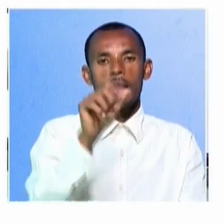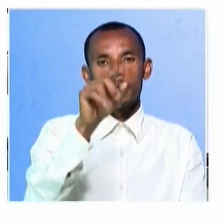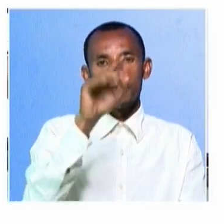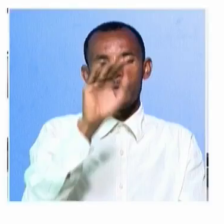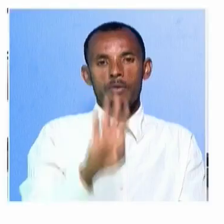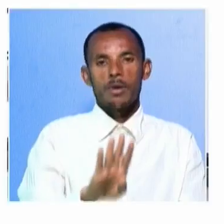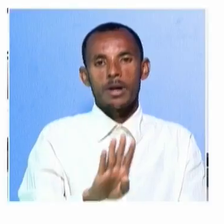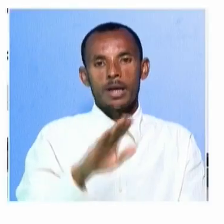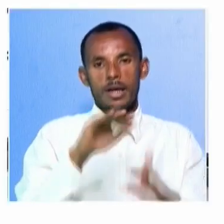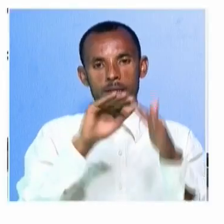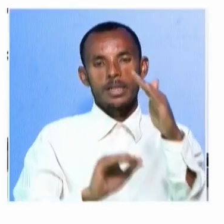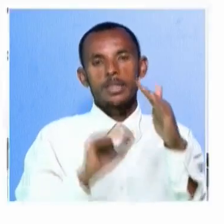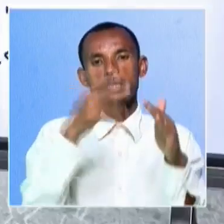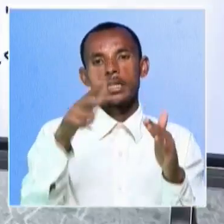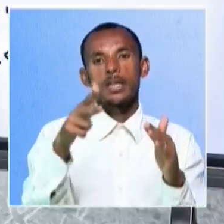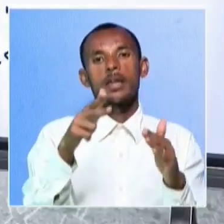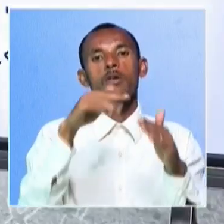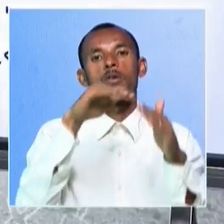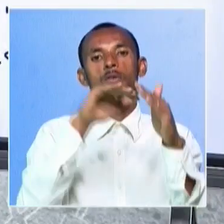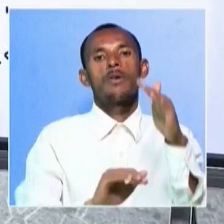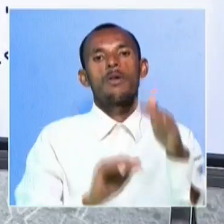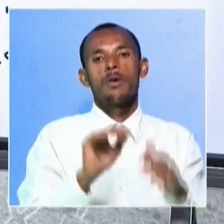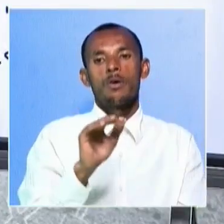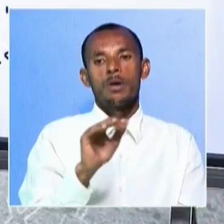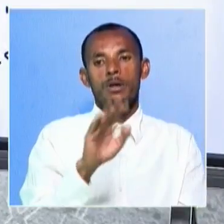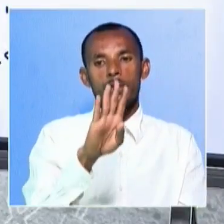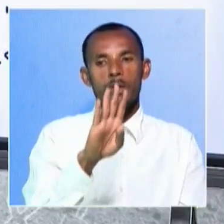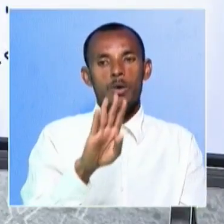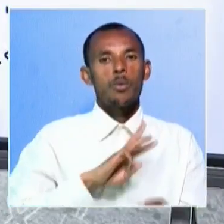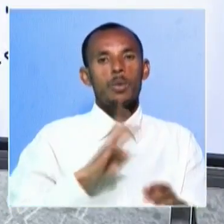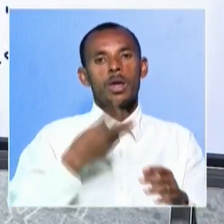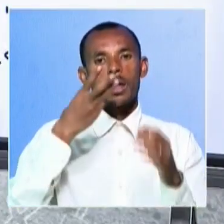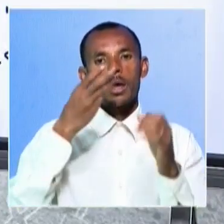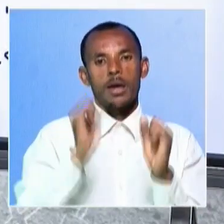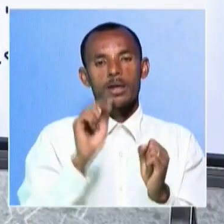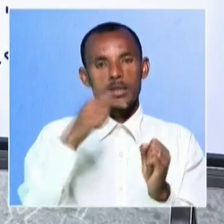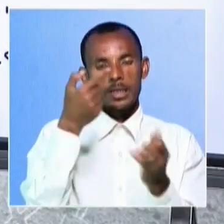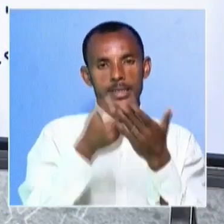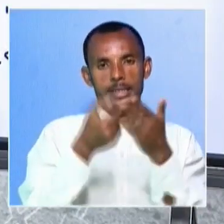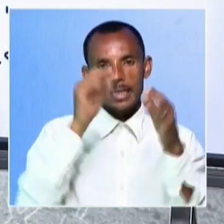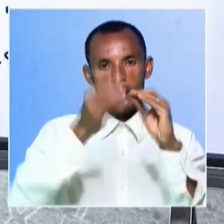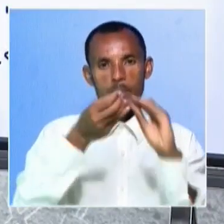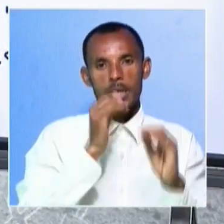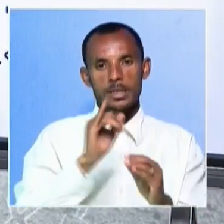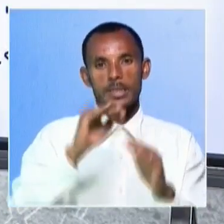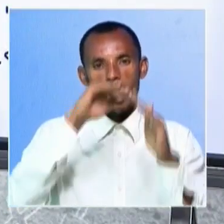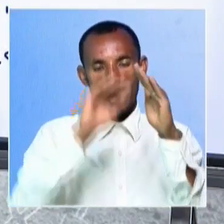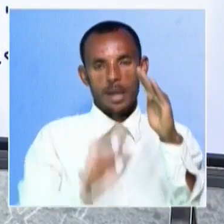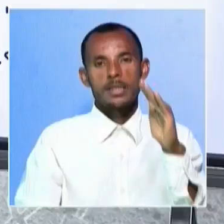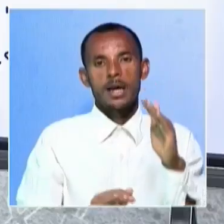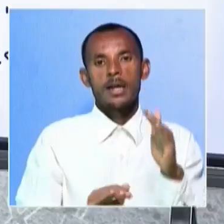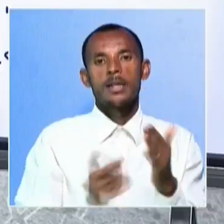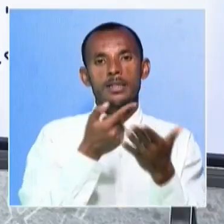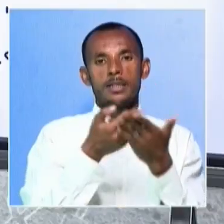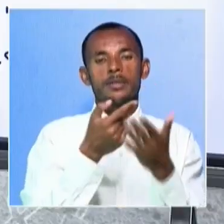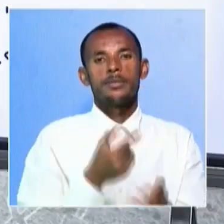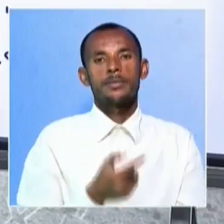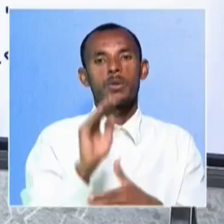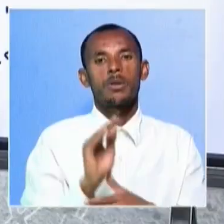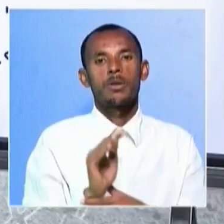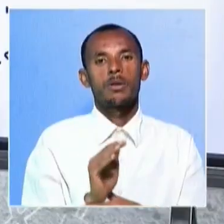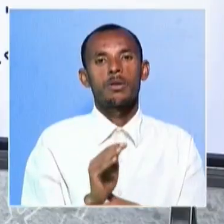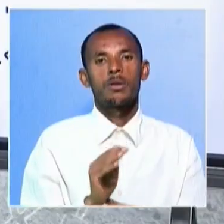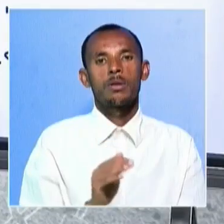13 over 4. So you can say this number is less than this, okay?